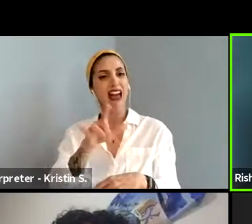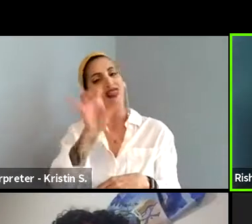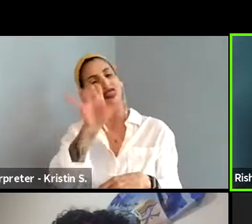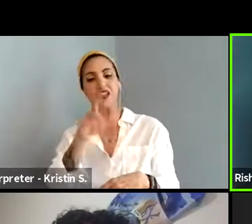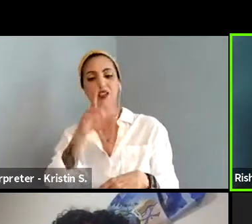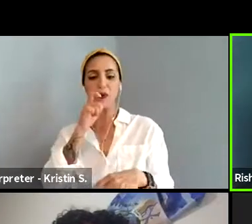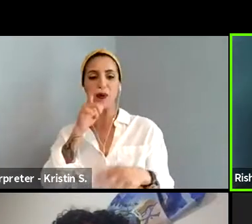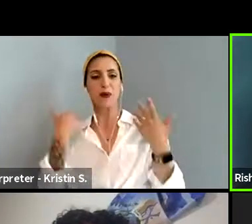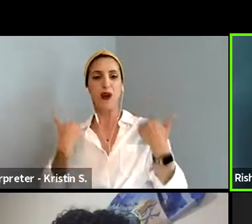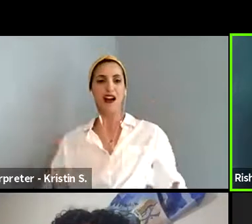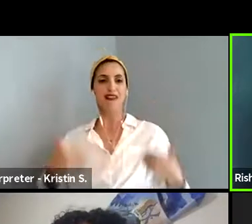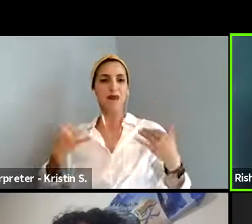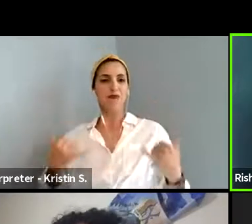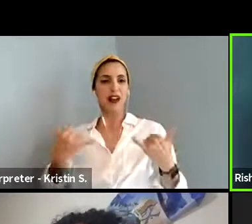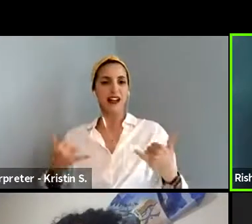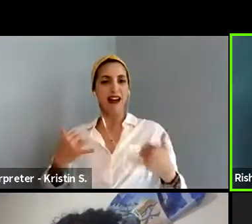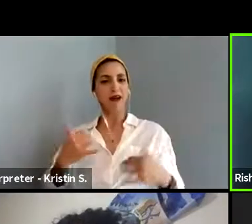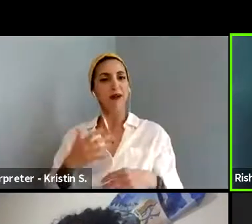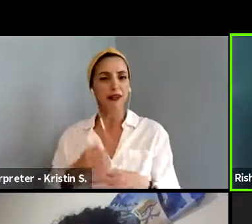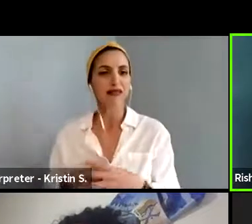as.